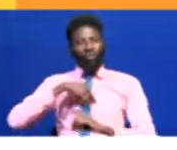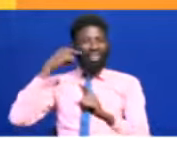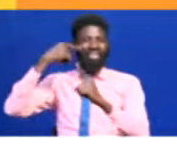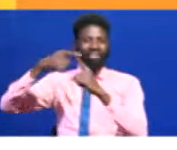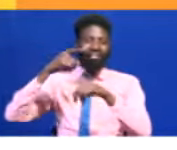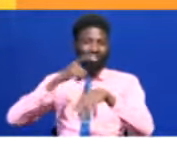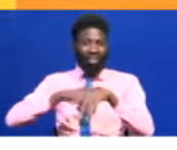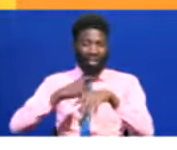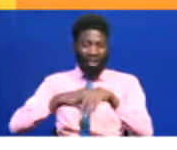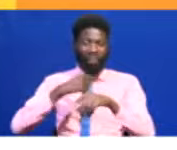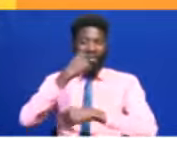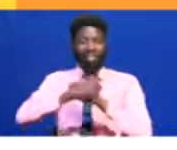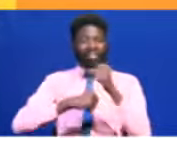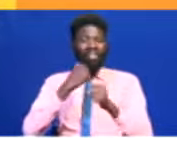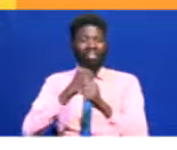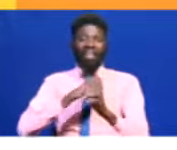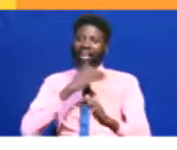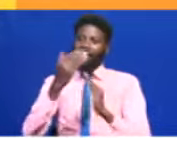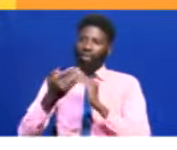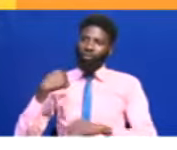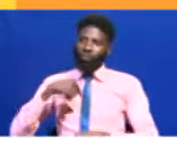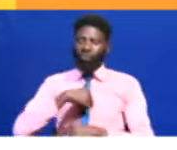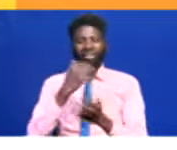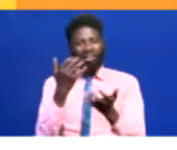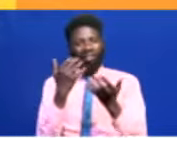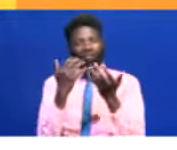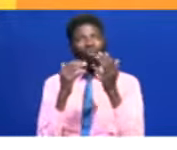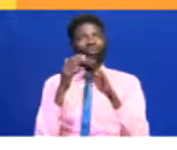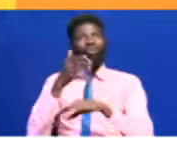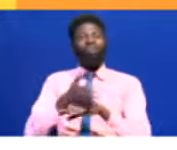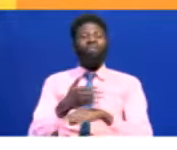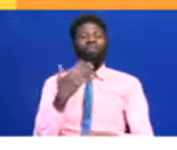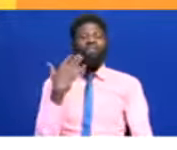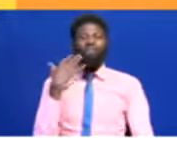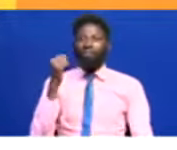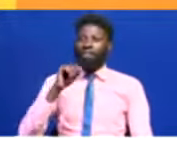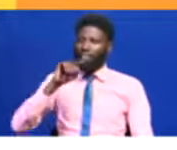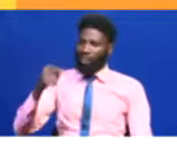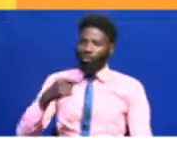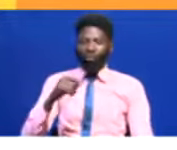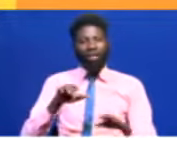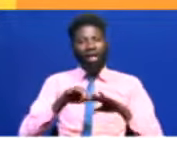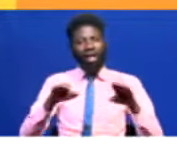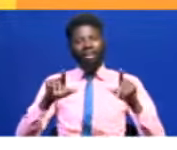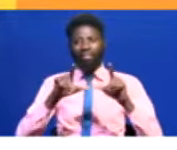be hitting more than 500,000 titles. One,